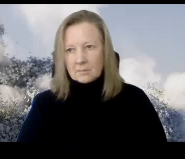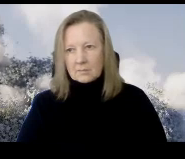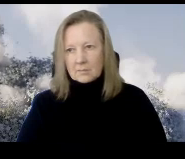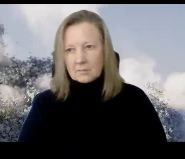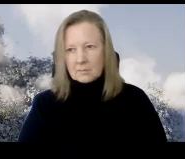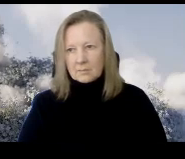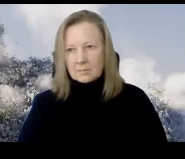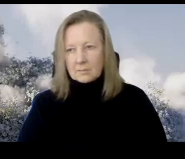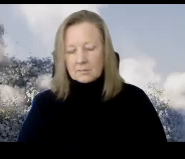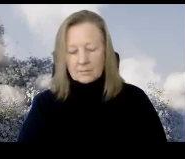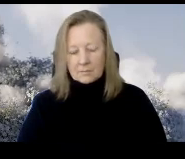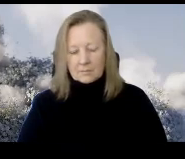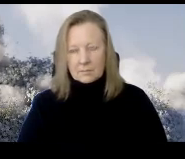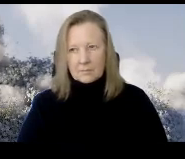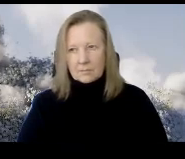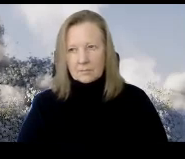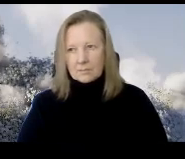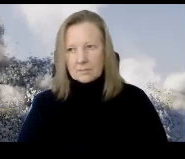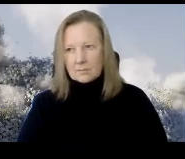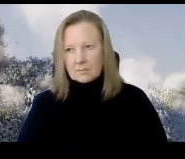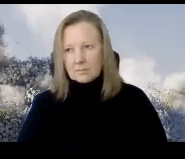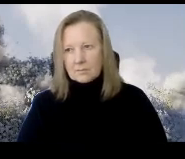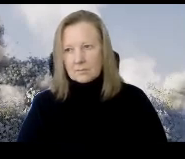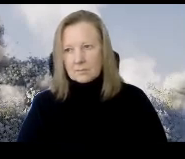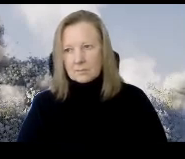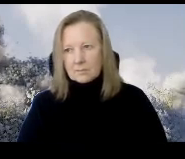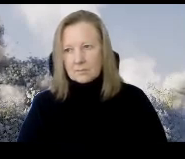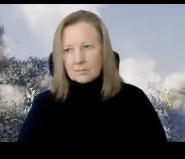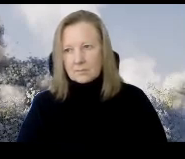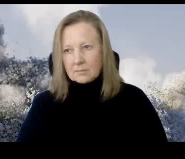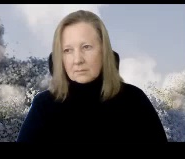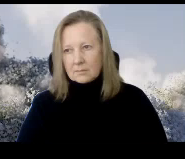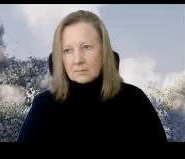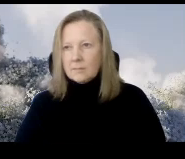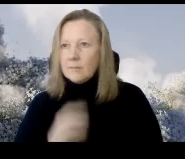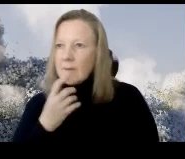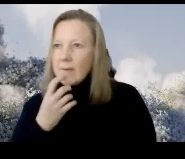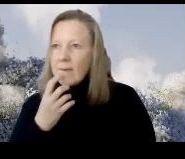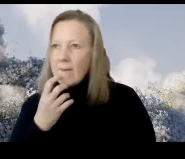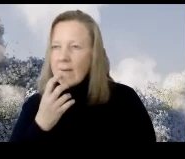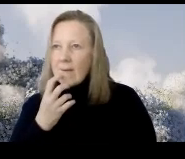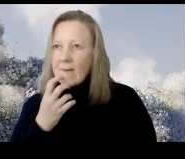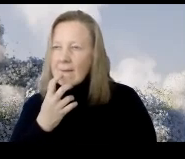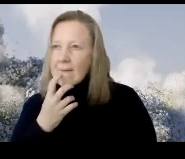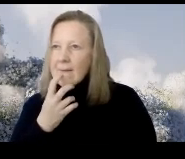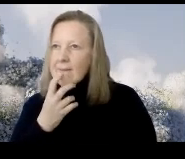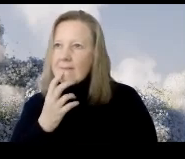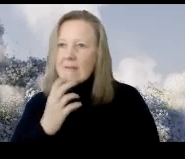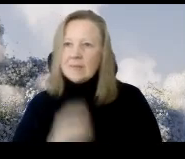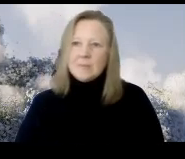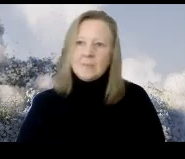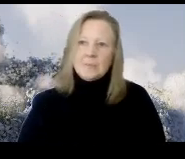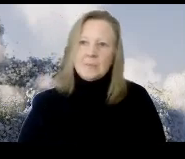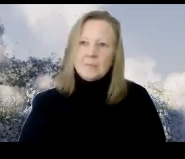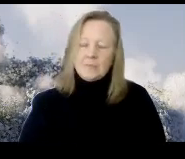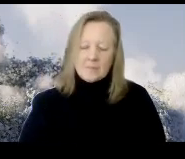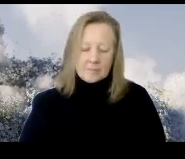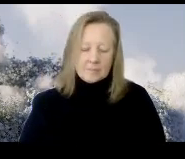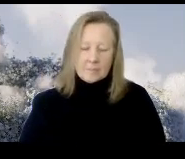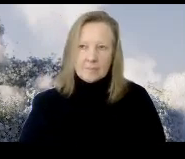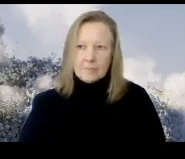so you'll get that transcript and you'll be able to read through how you worded questions, what your grammar looked like, that kind of